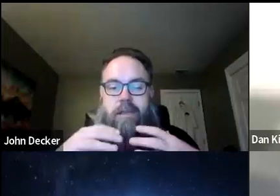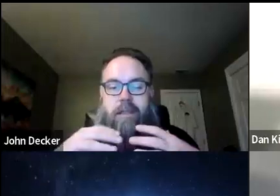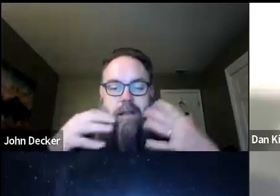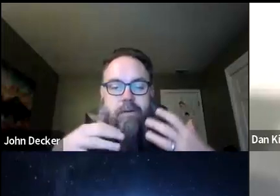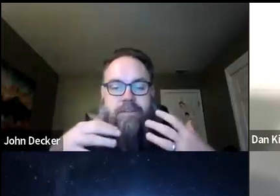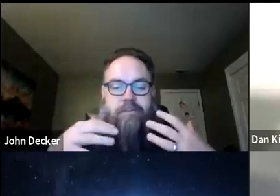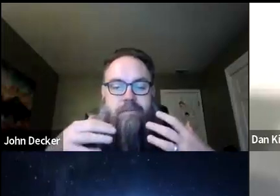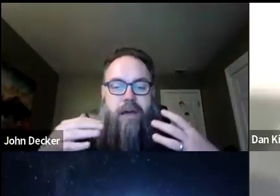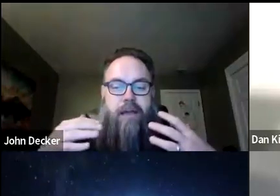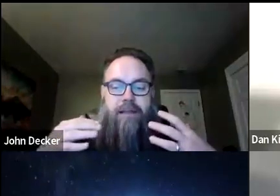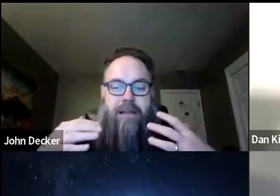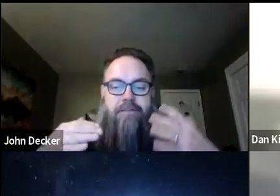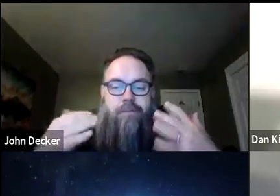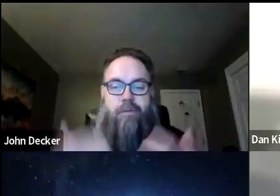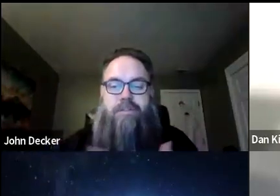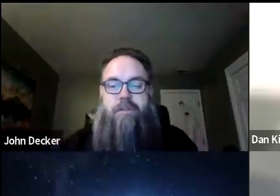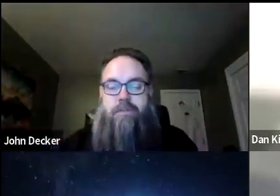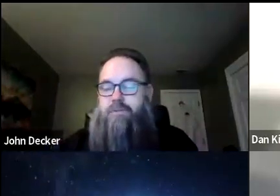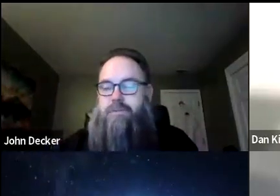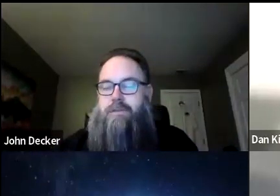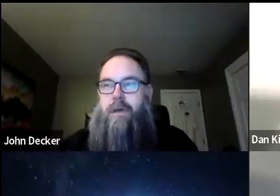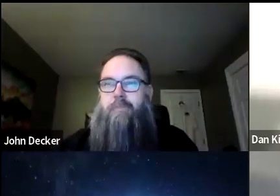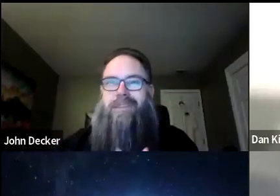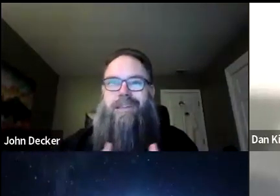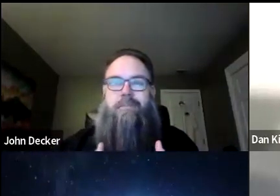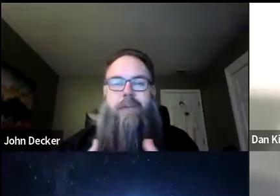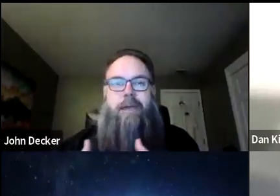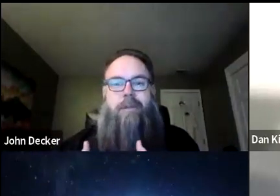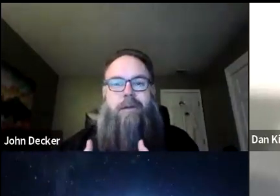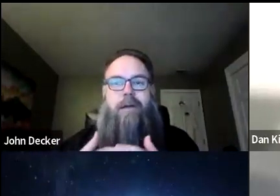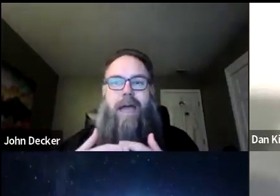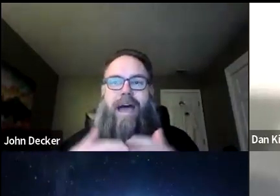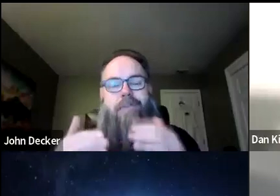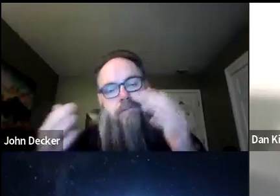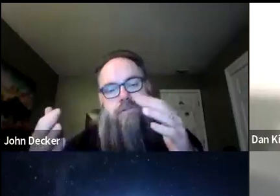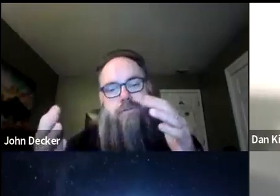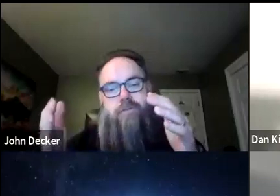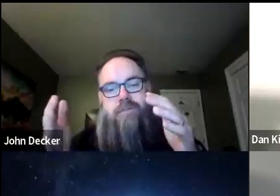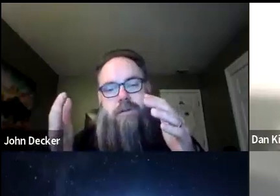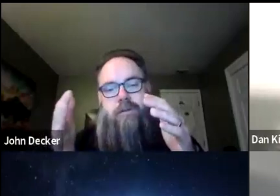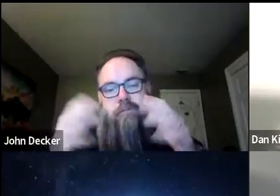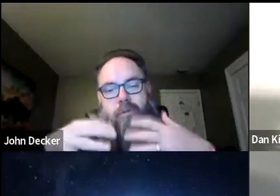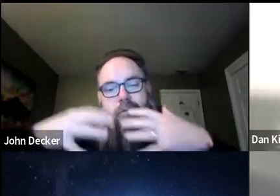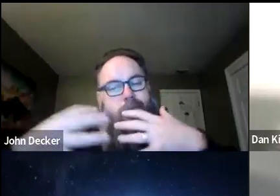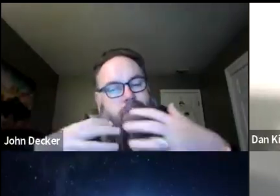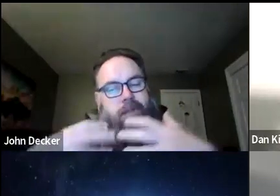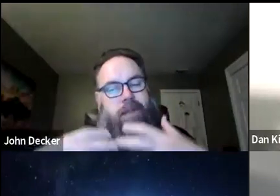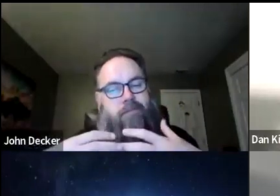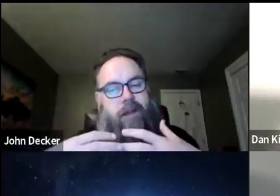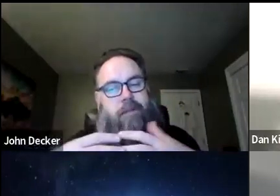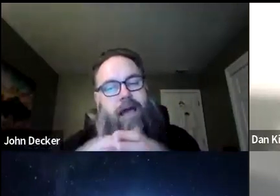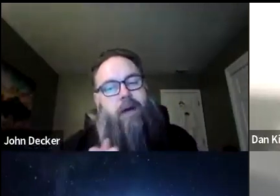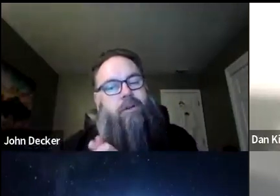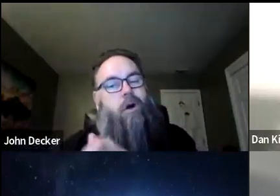homes that allow us to provide a lot of supports to individuals, but then to be able to have individuals move from